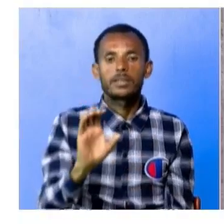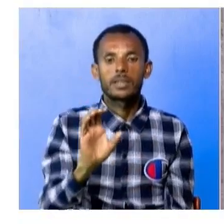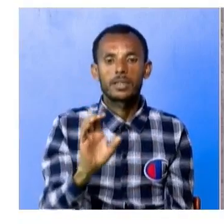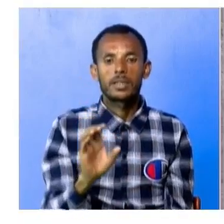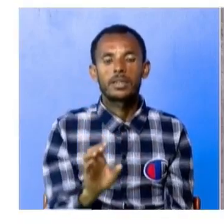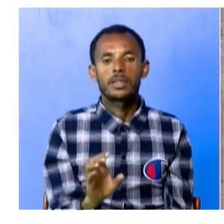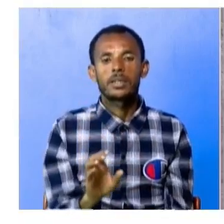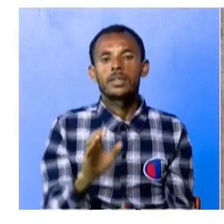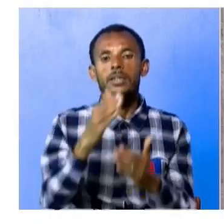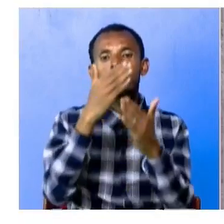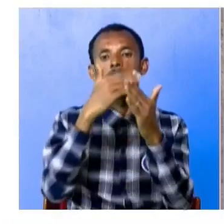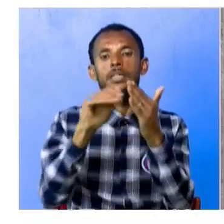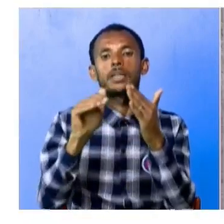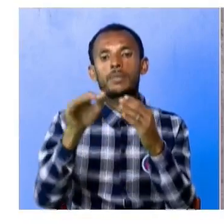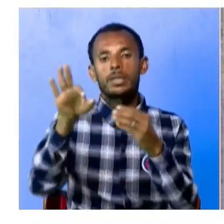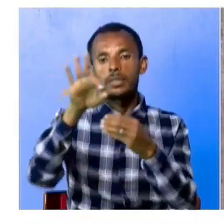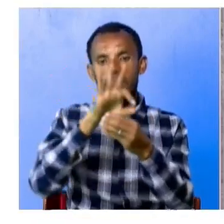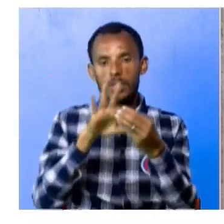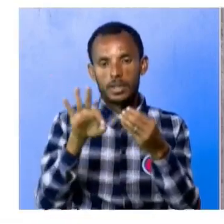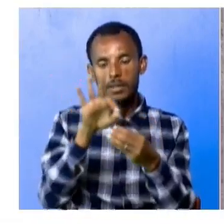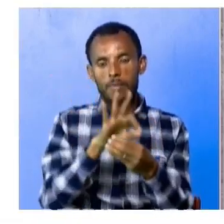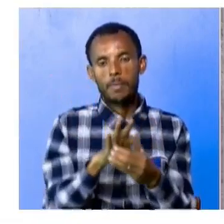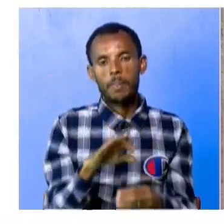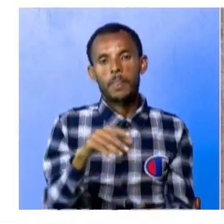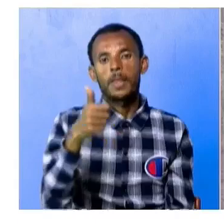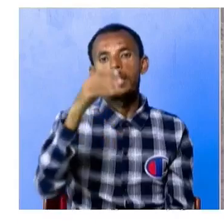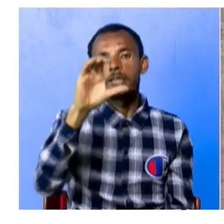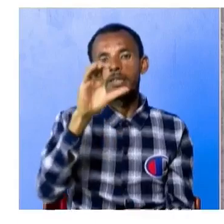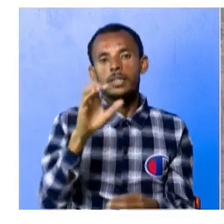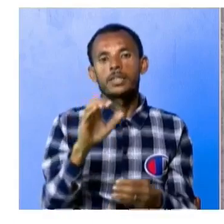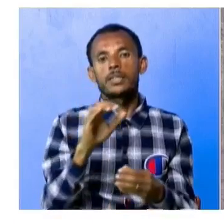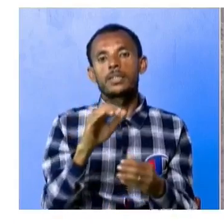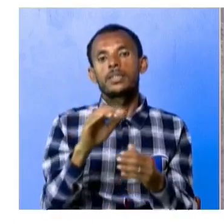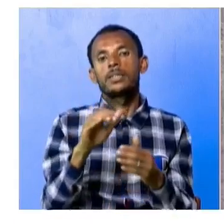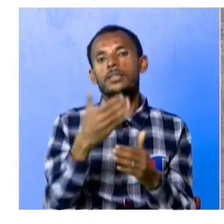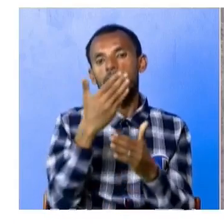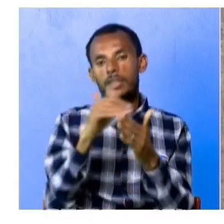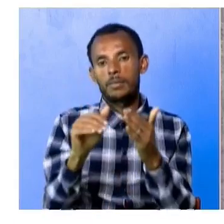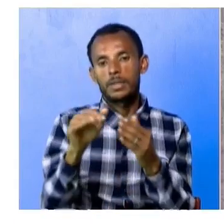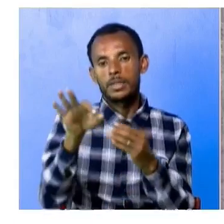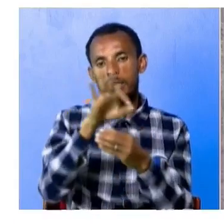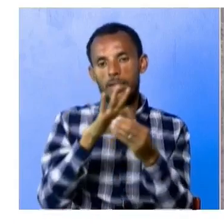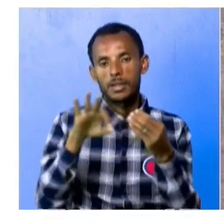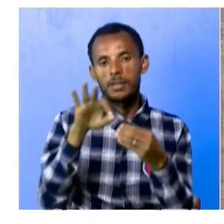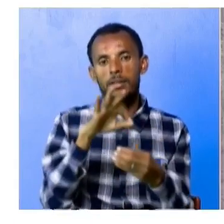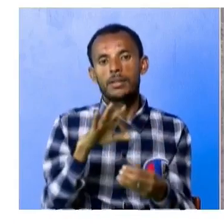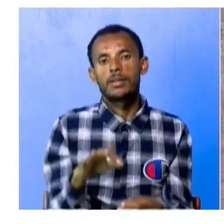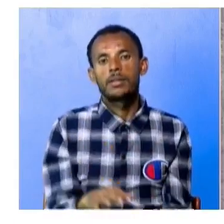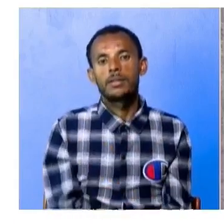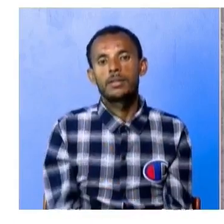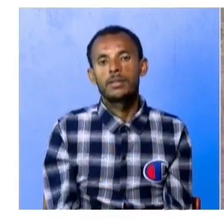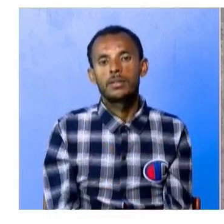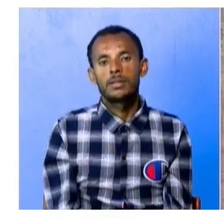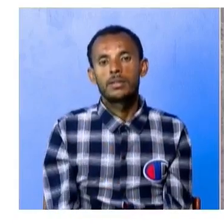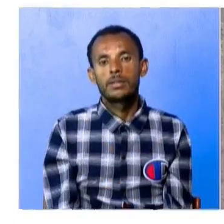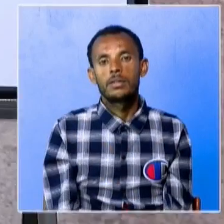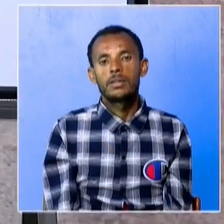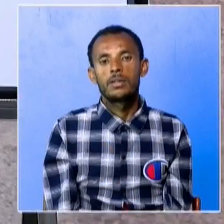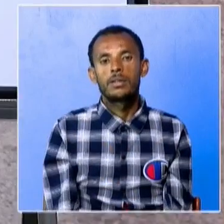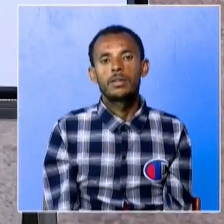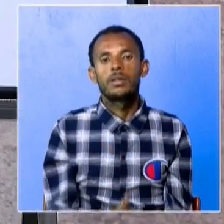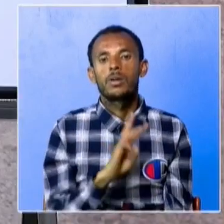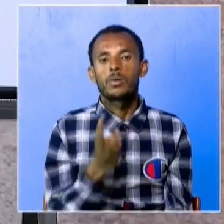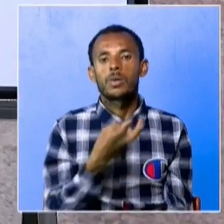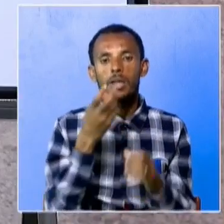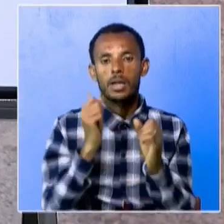a semicircle, if arc AC is a semicircle, we